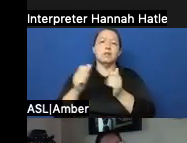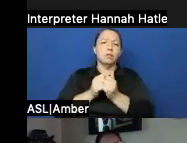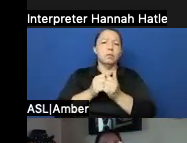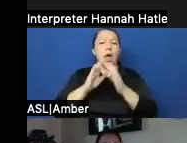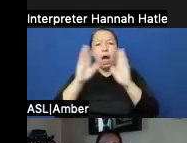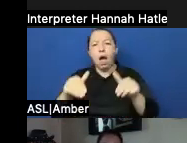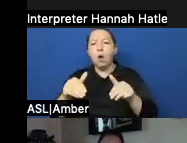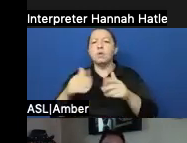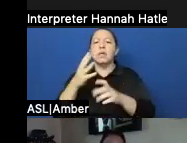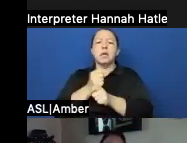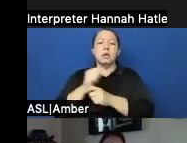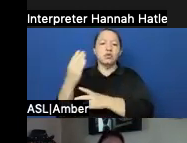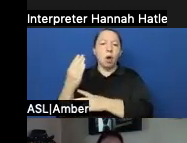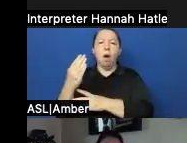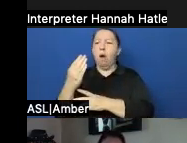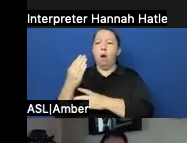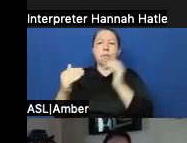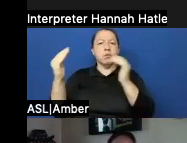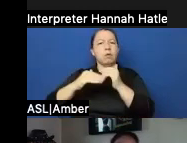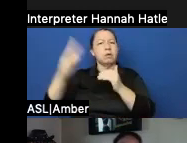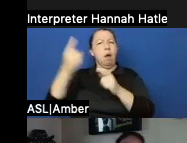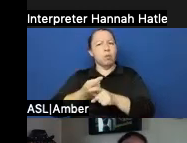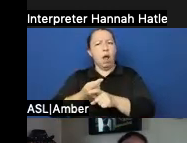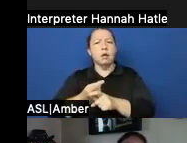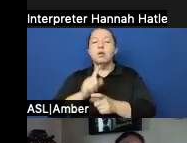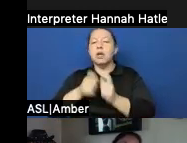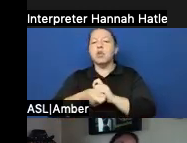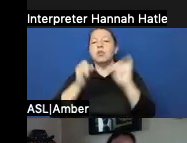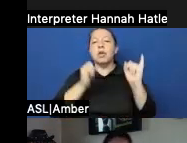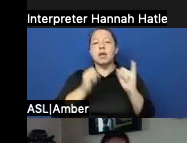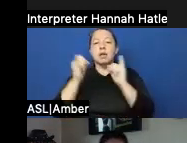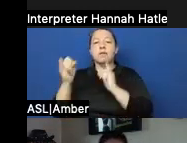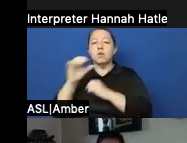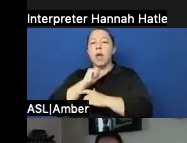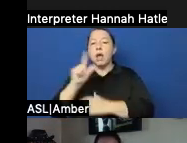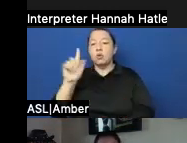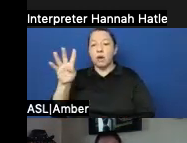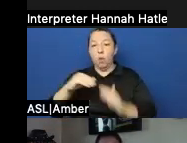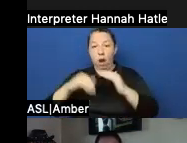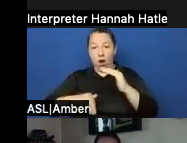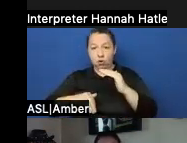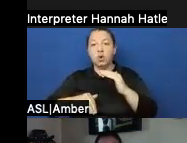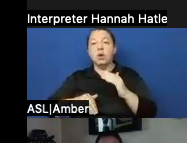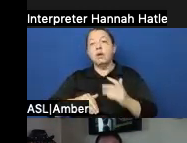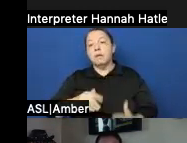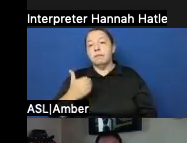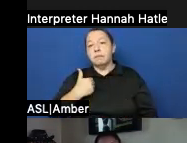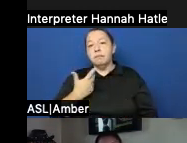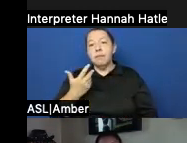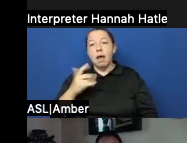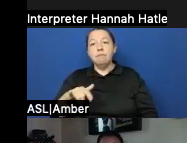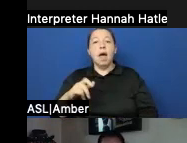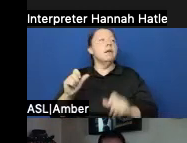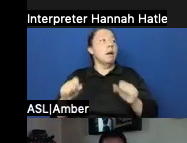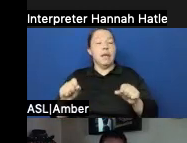like adulting up, right? So they did change that individuals 24 and younger have the eligibility for